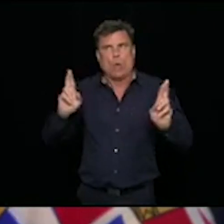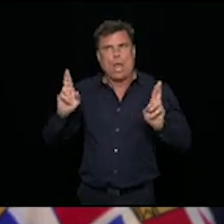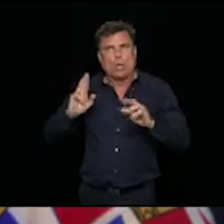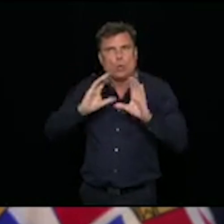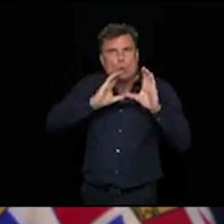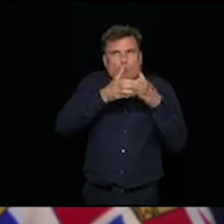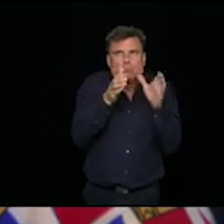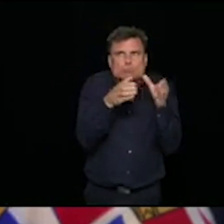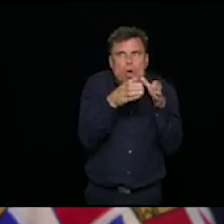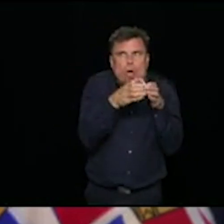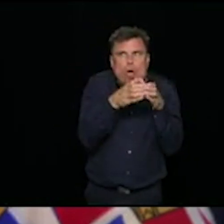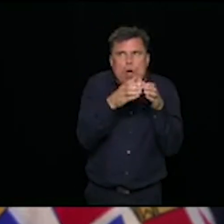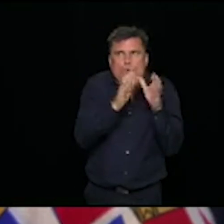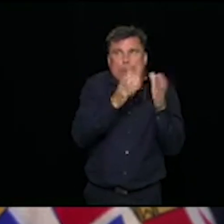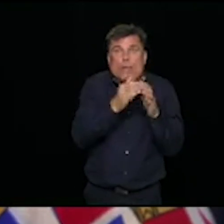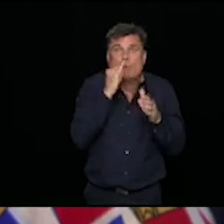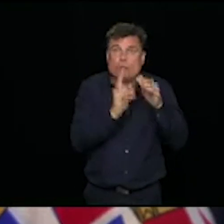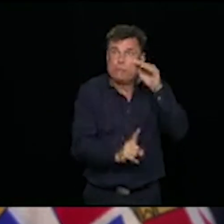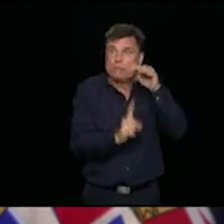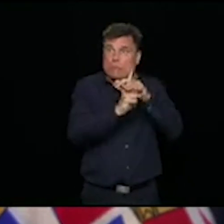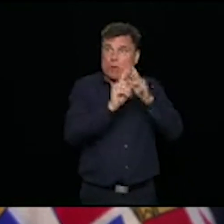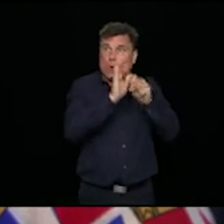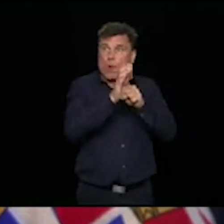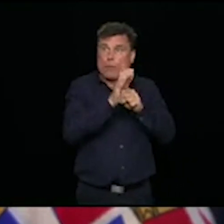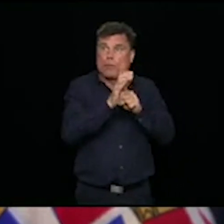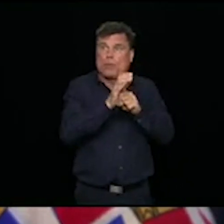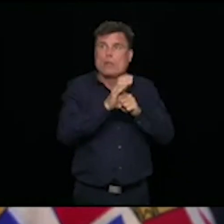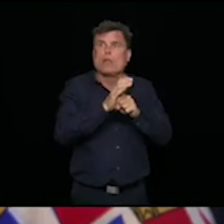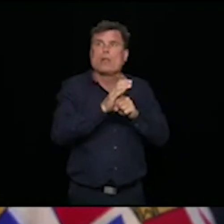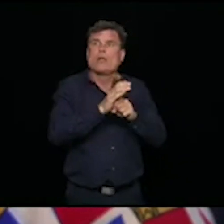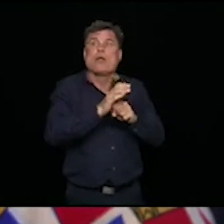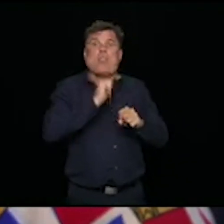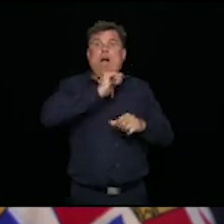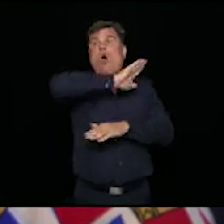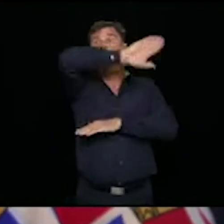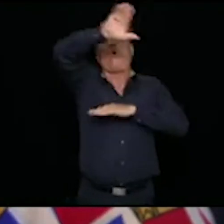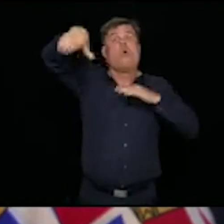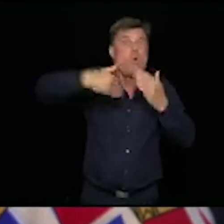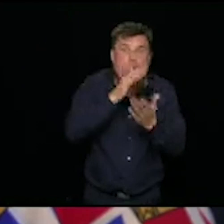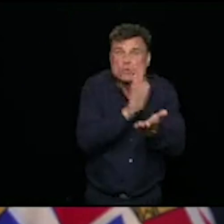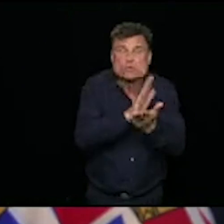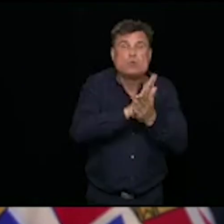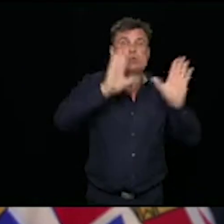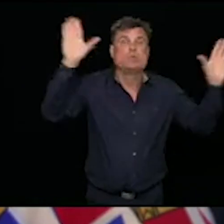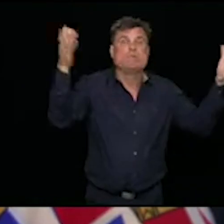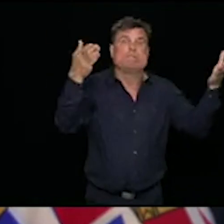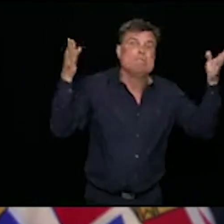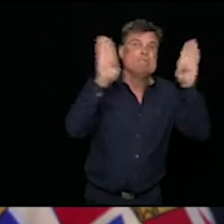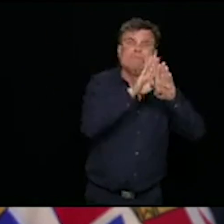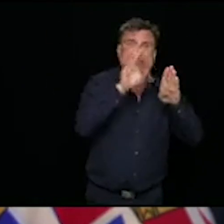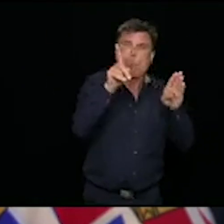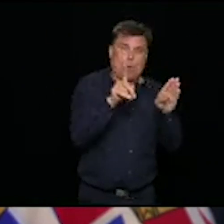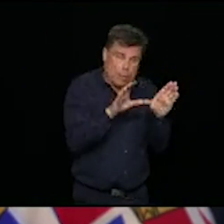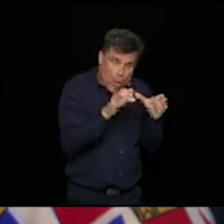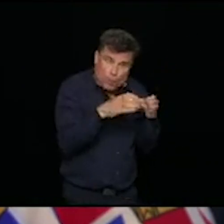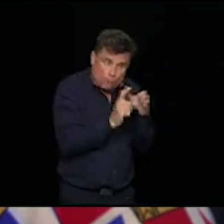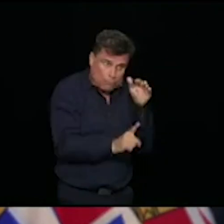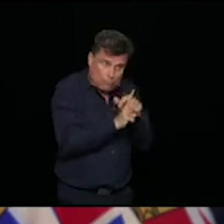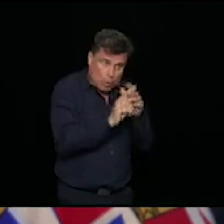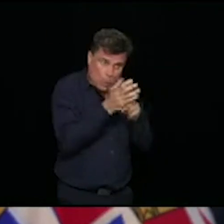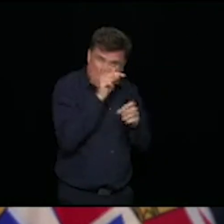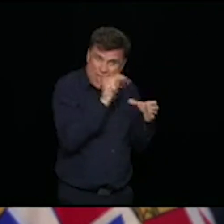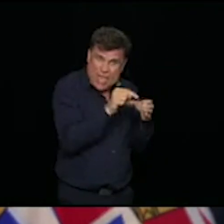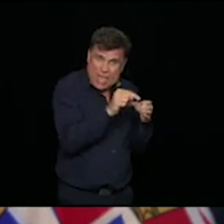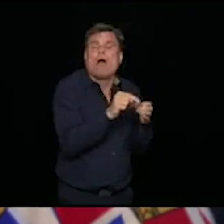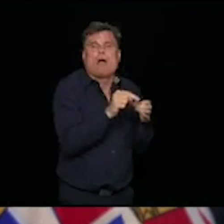effectively. If it happens, as we've seen in other settings, where the exposure event was outside of the